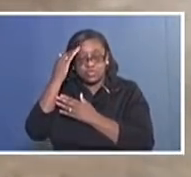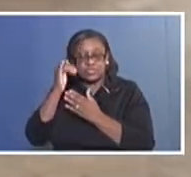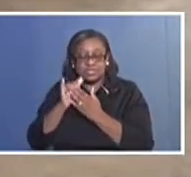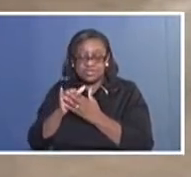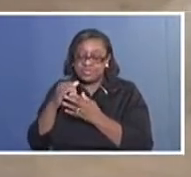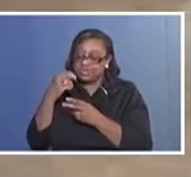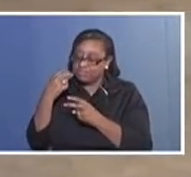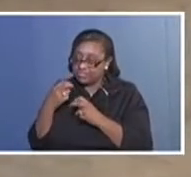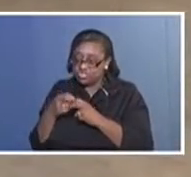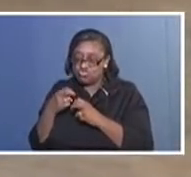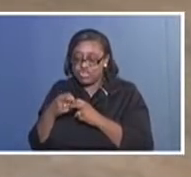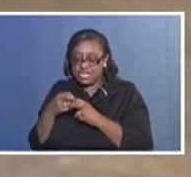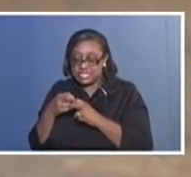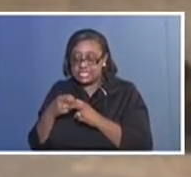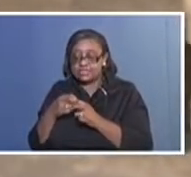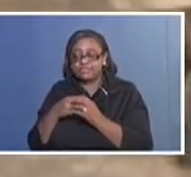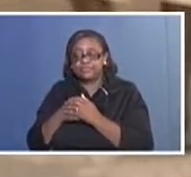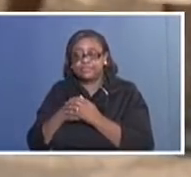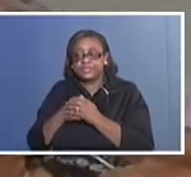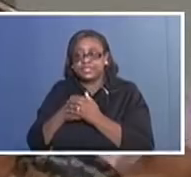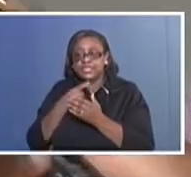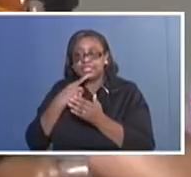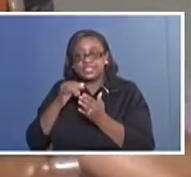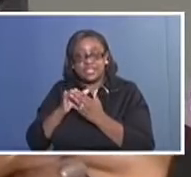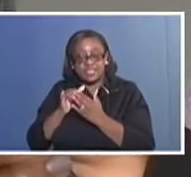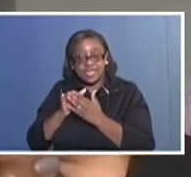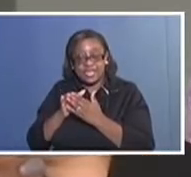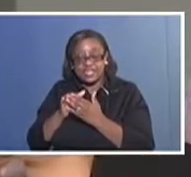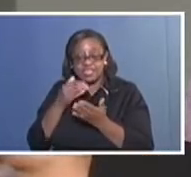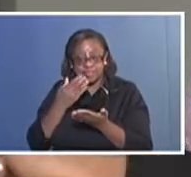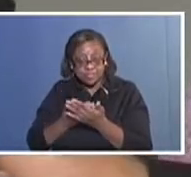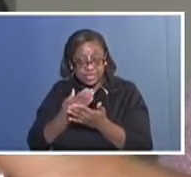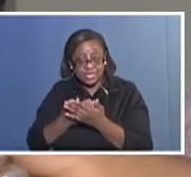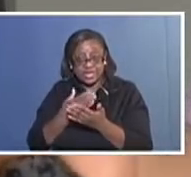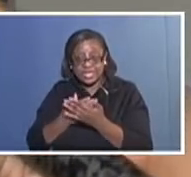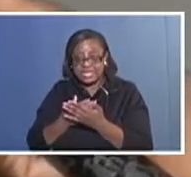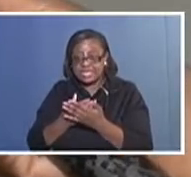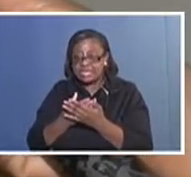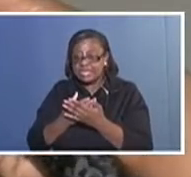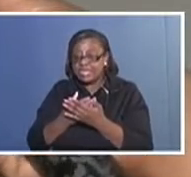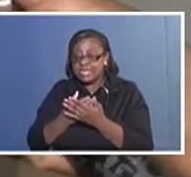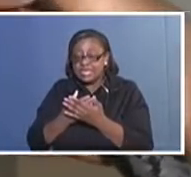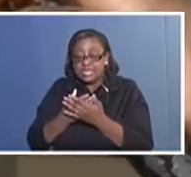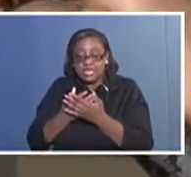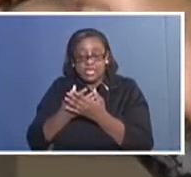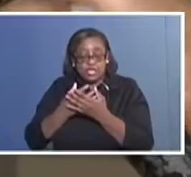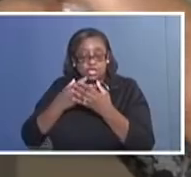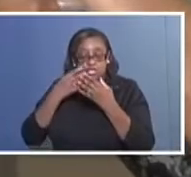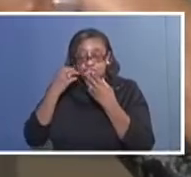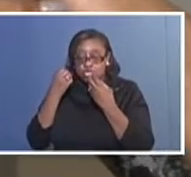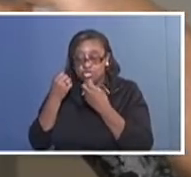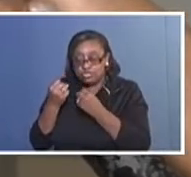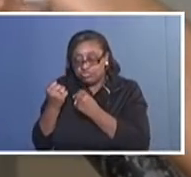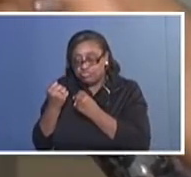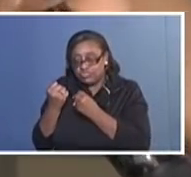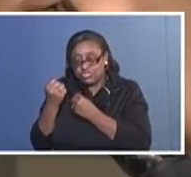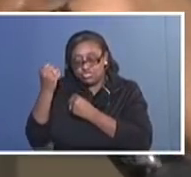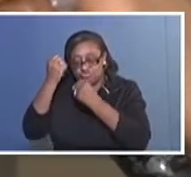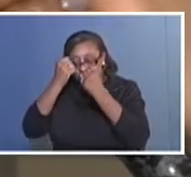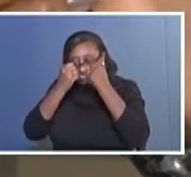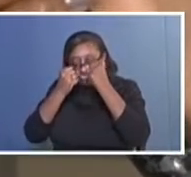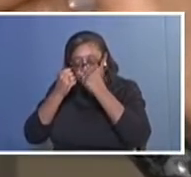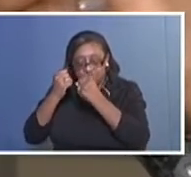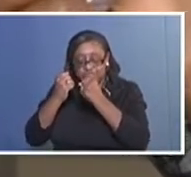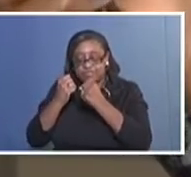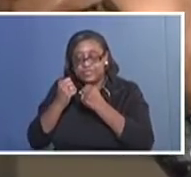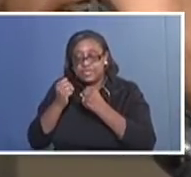strained. The fund is under severe pressure. I think the unemployment assistance, along with